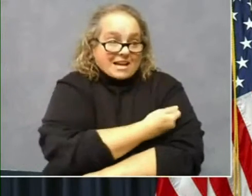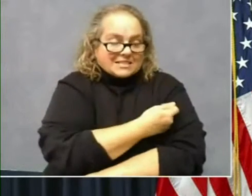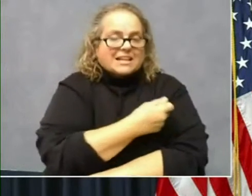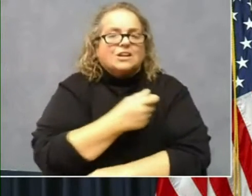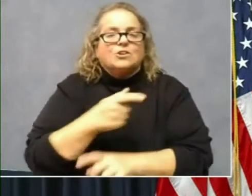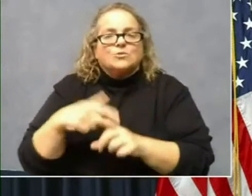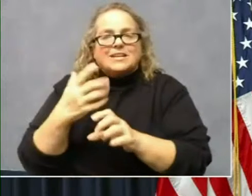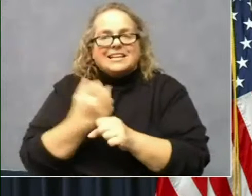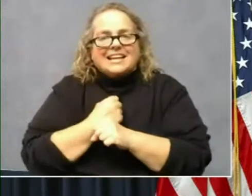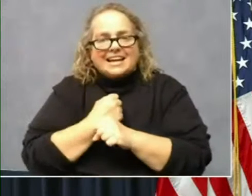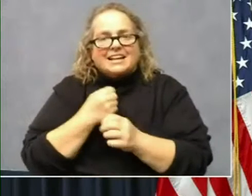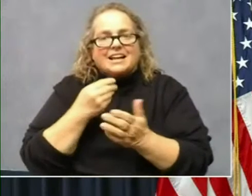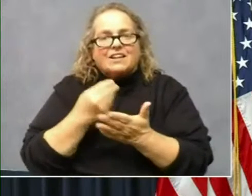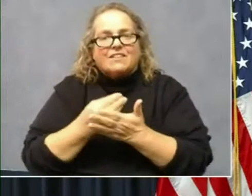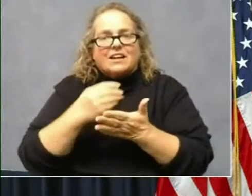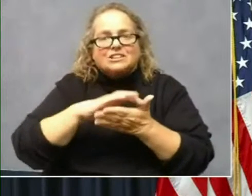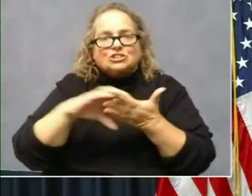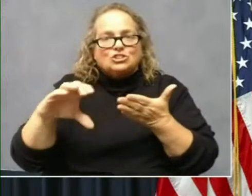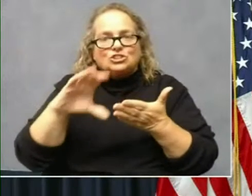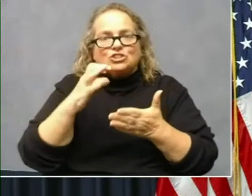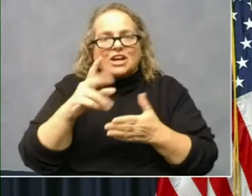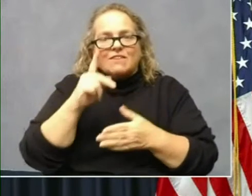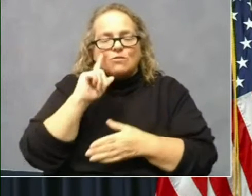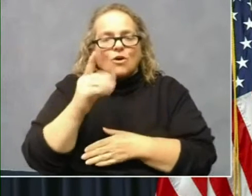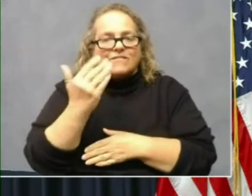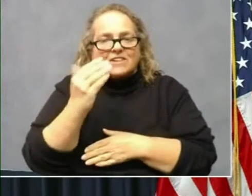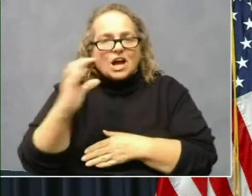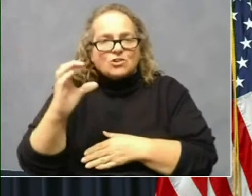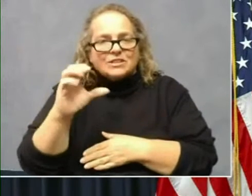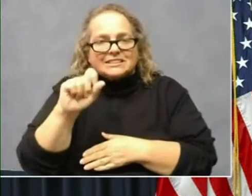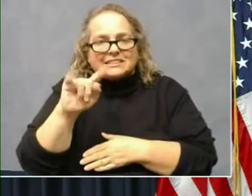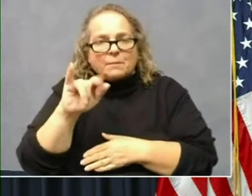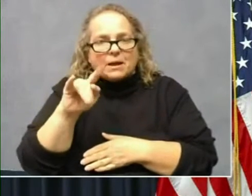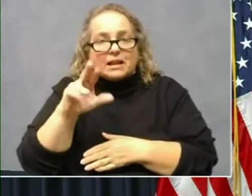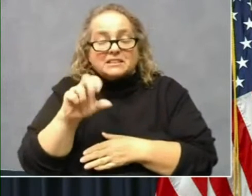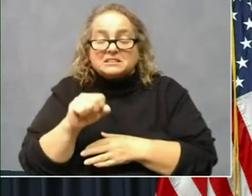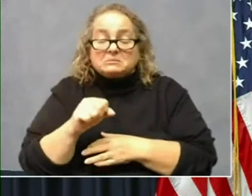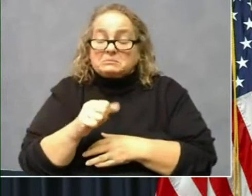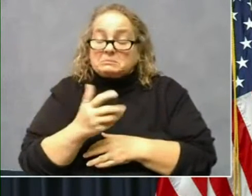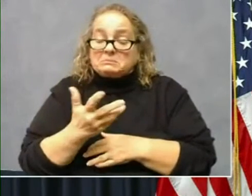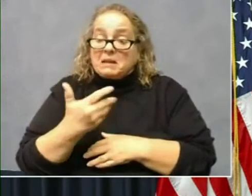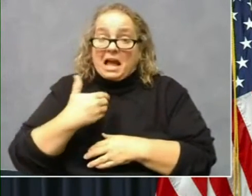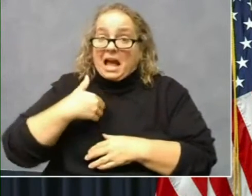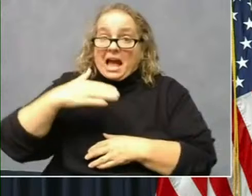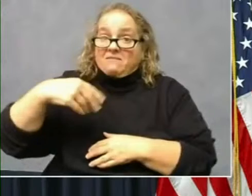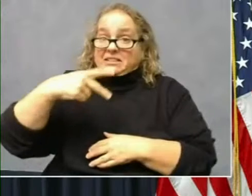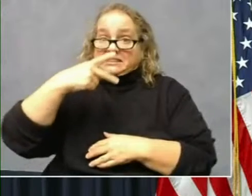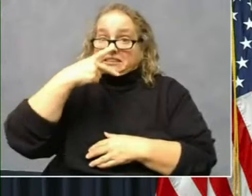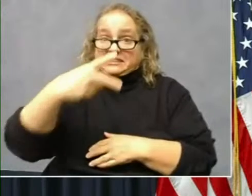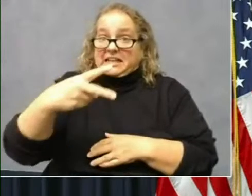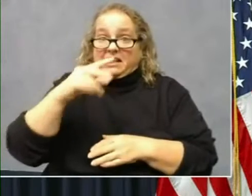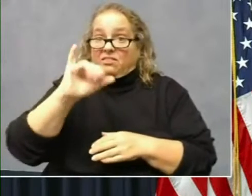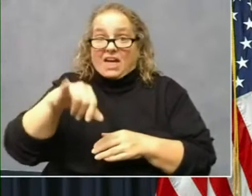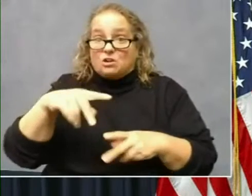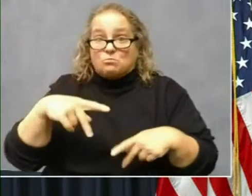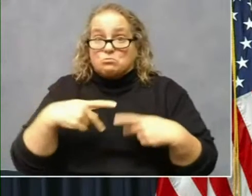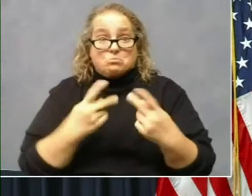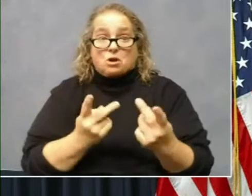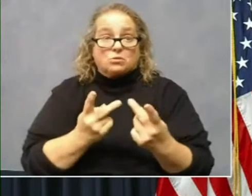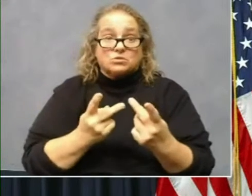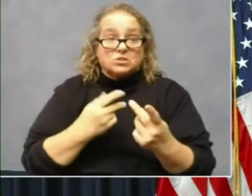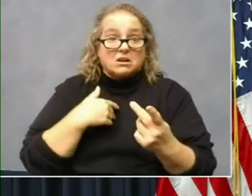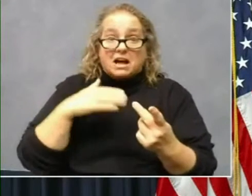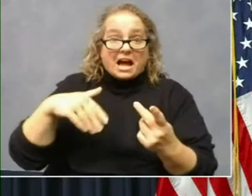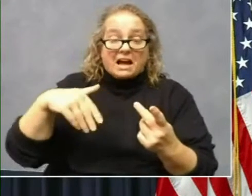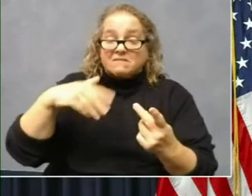Well, I haven't seen that specific proposal. I think the greatest incentive for getting the vaccine is